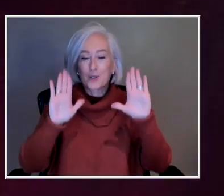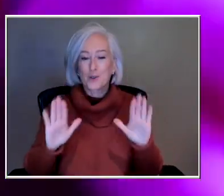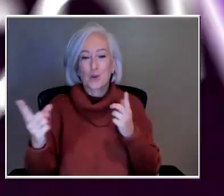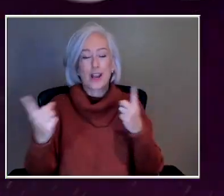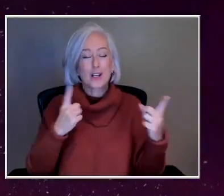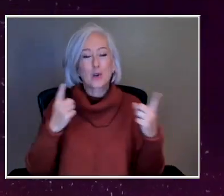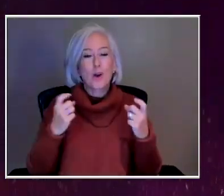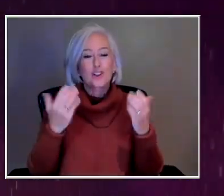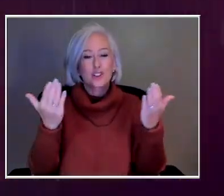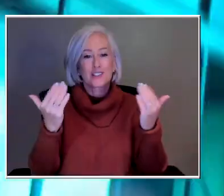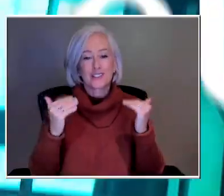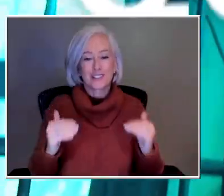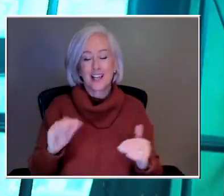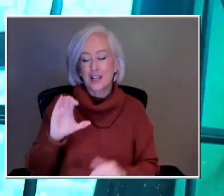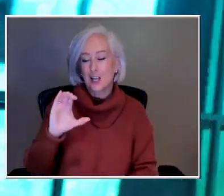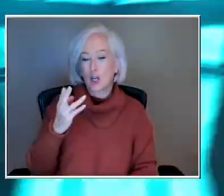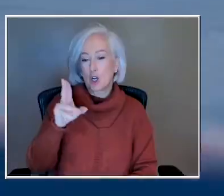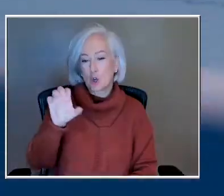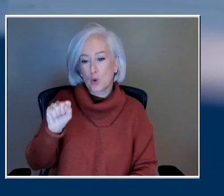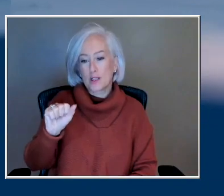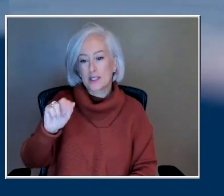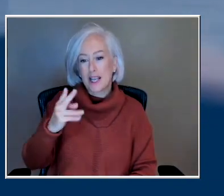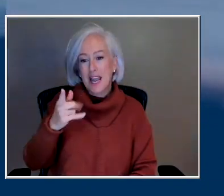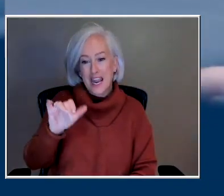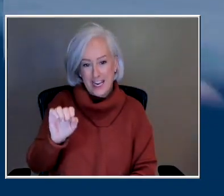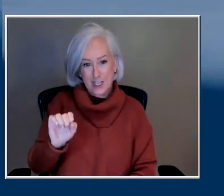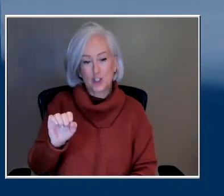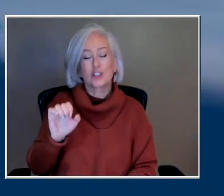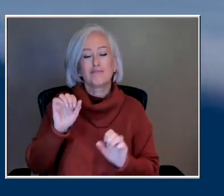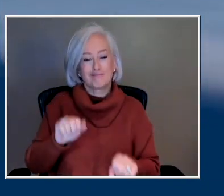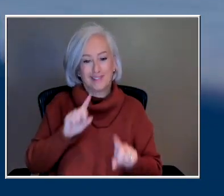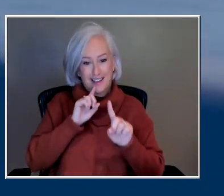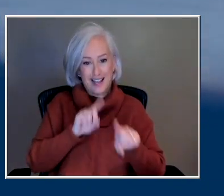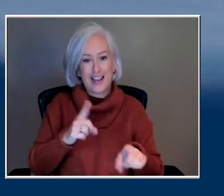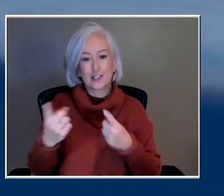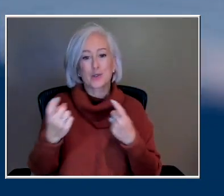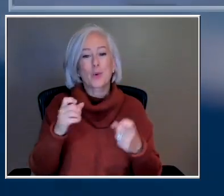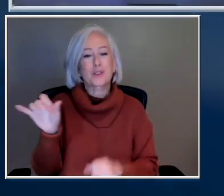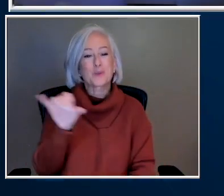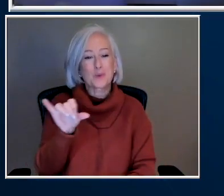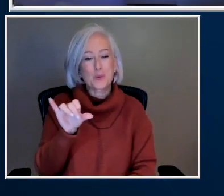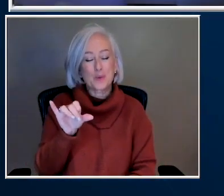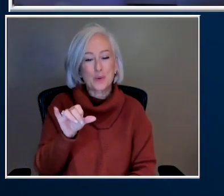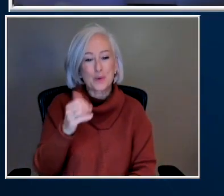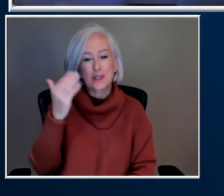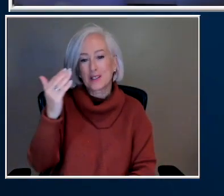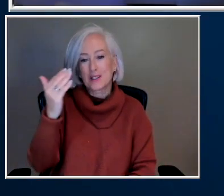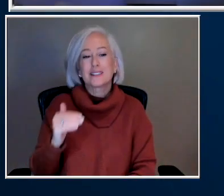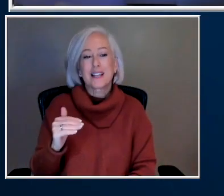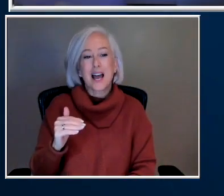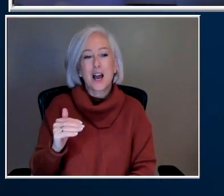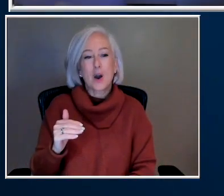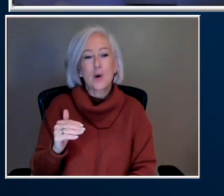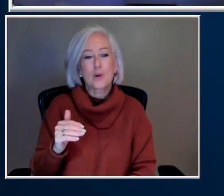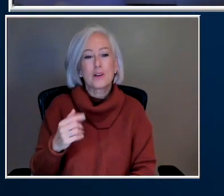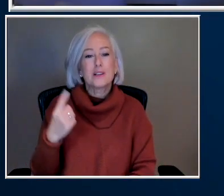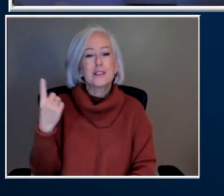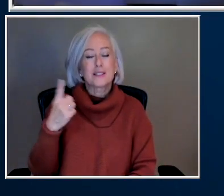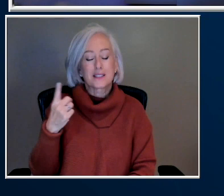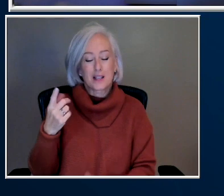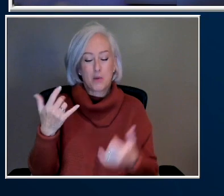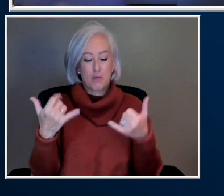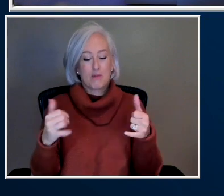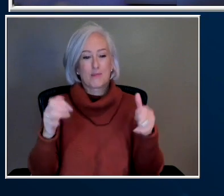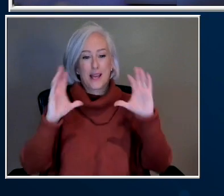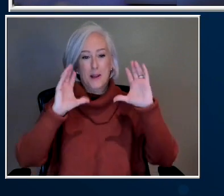are back with us to answer questions you have, so we'll get with them here in just a moment. But Cindy said she played basketball in high school about 30 years ago. She